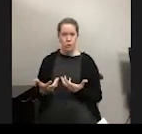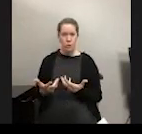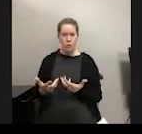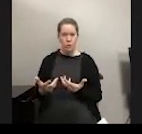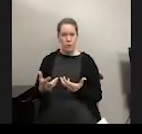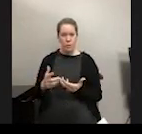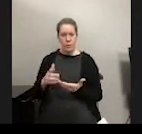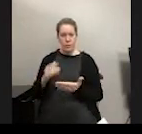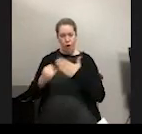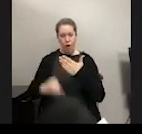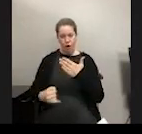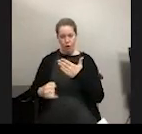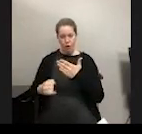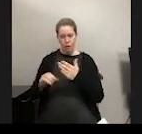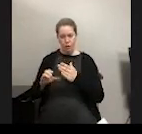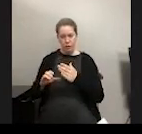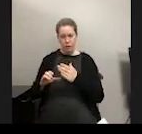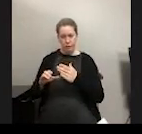win-win because